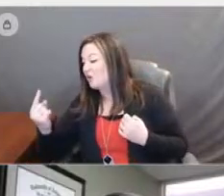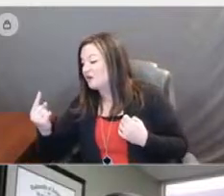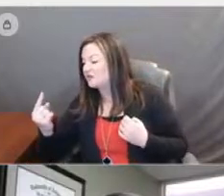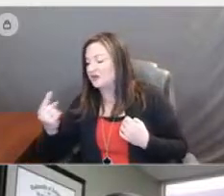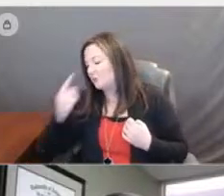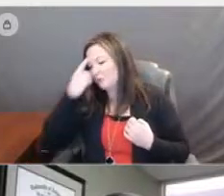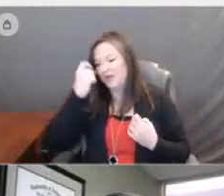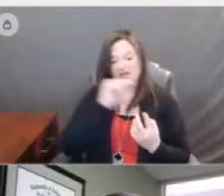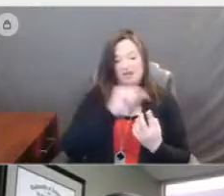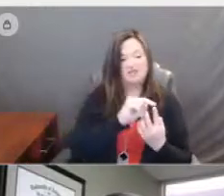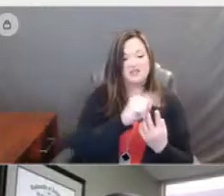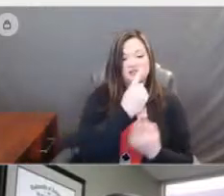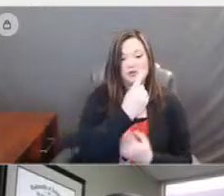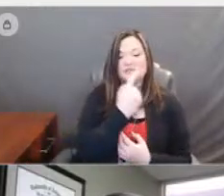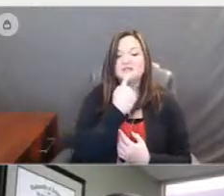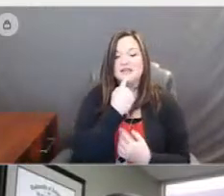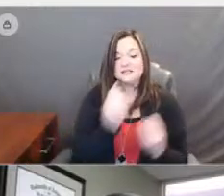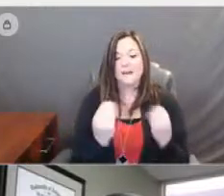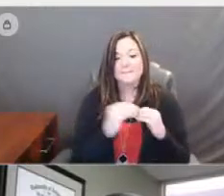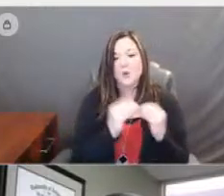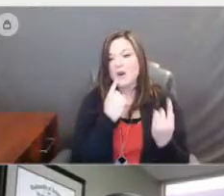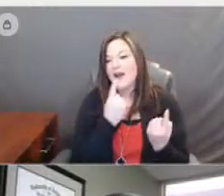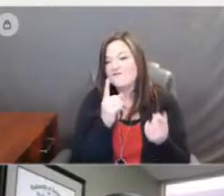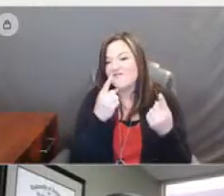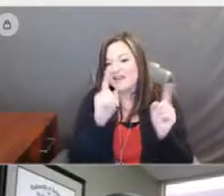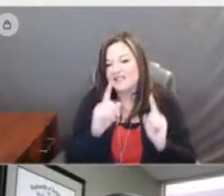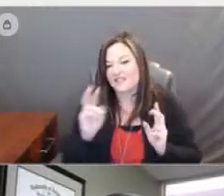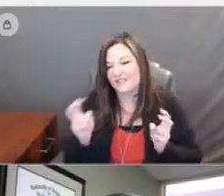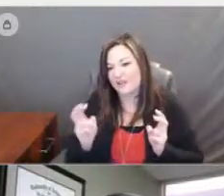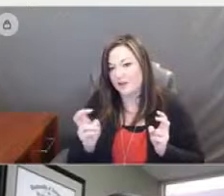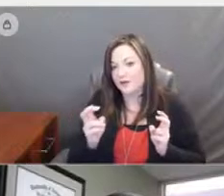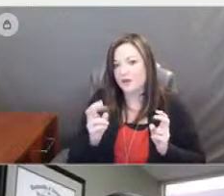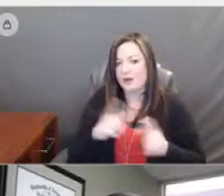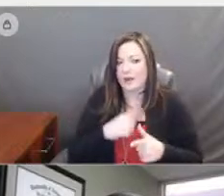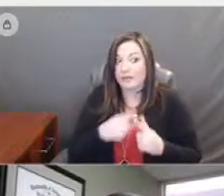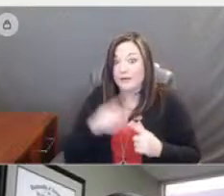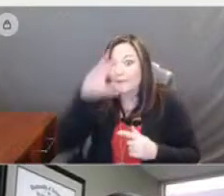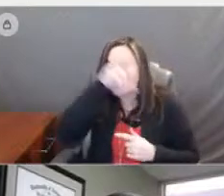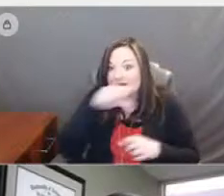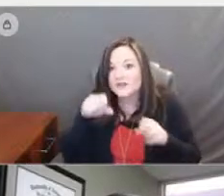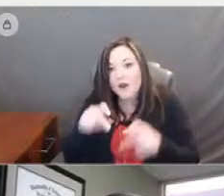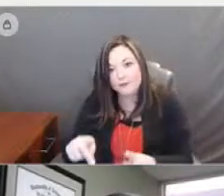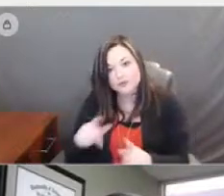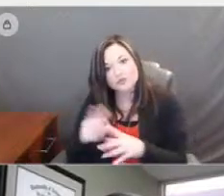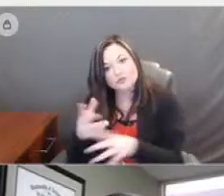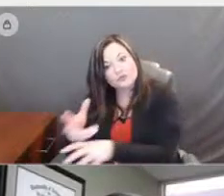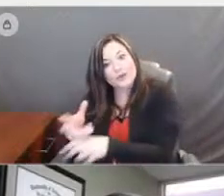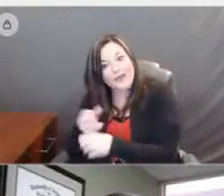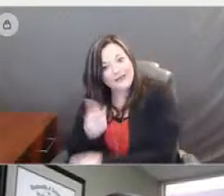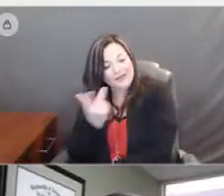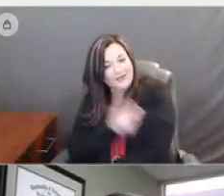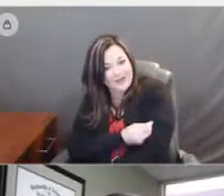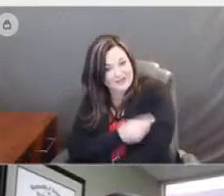vaccine because this one says it's more effective, and then they miss an opportunity to take the vaccine?